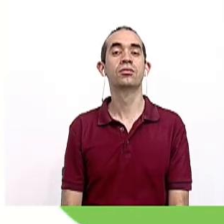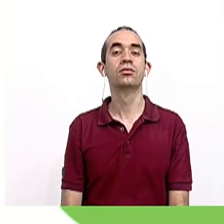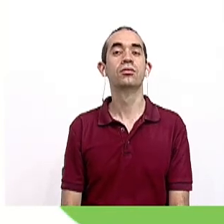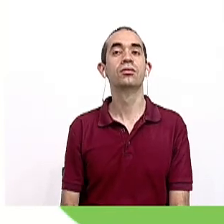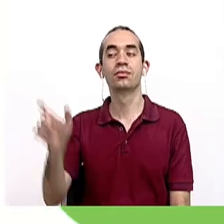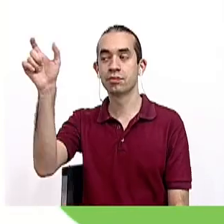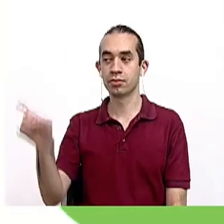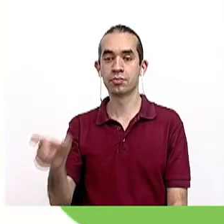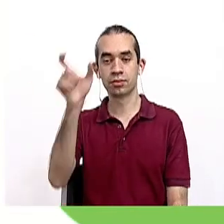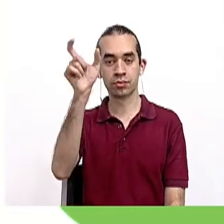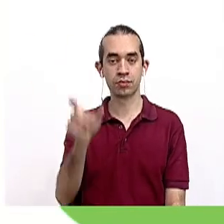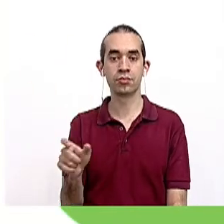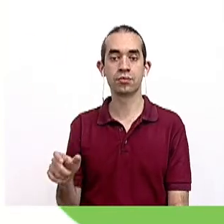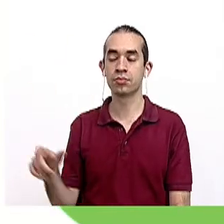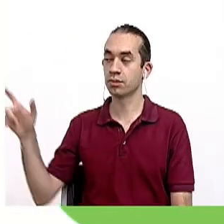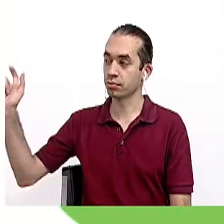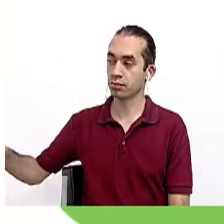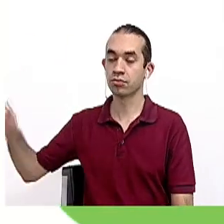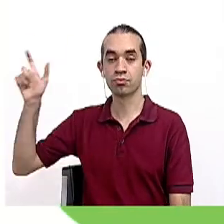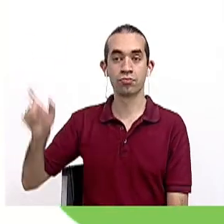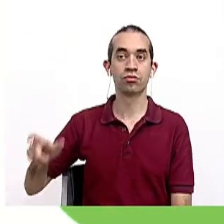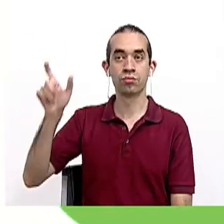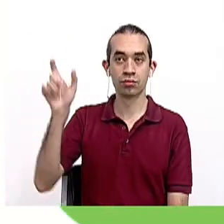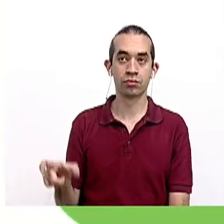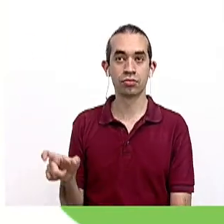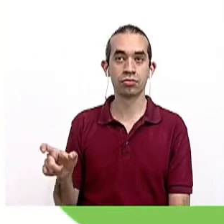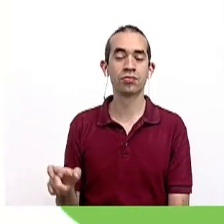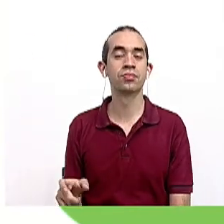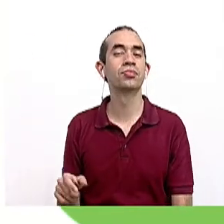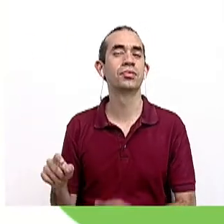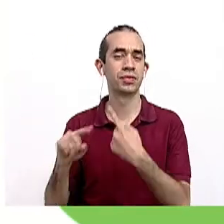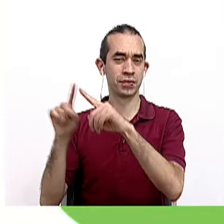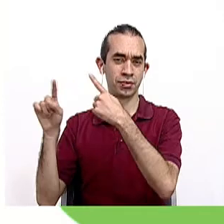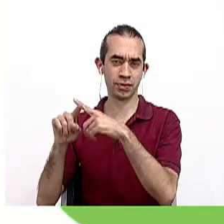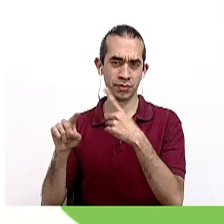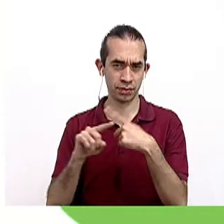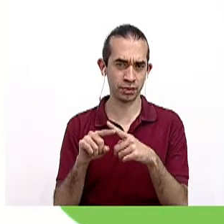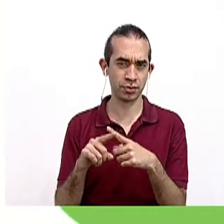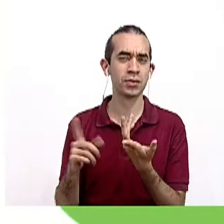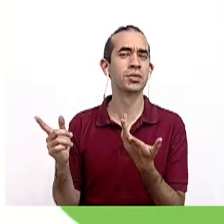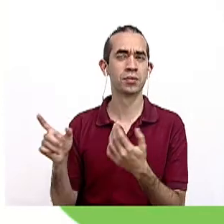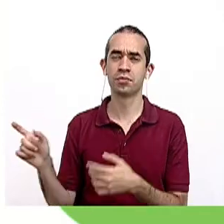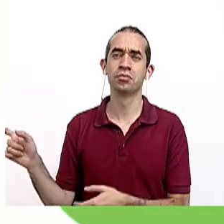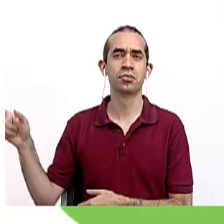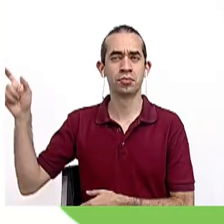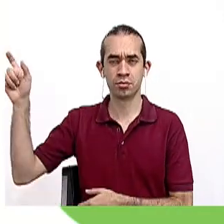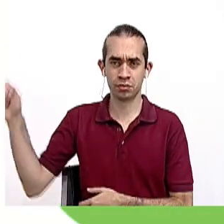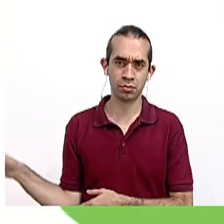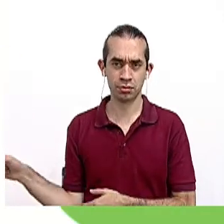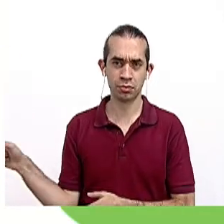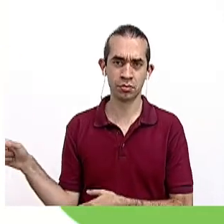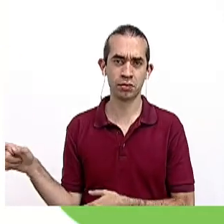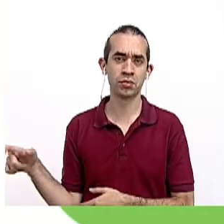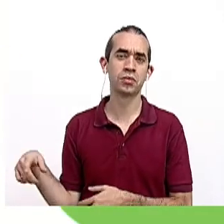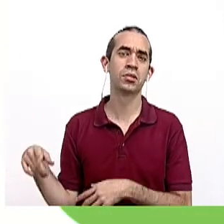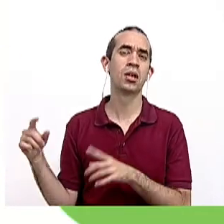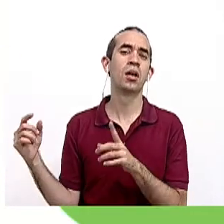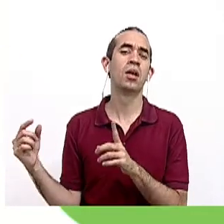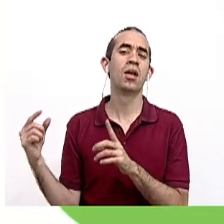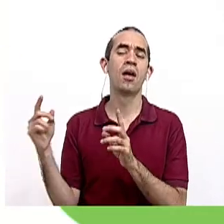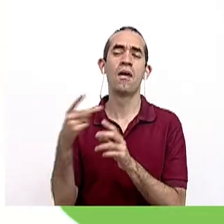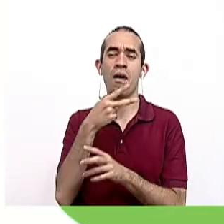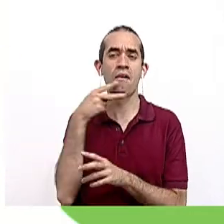modals, comparatives, and tag questions. So what are some of the modals that we can use? We can use the word